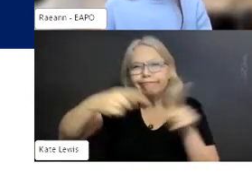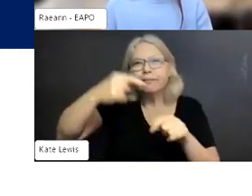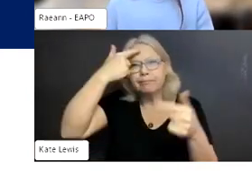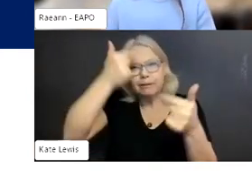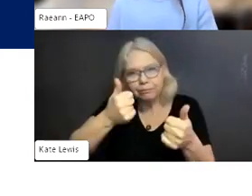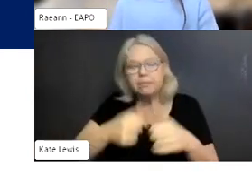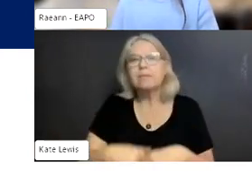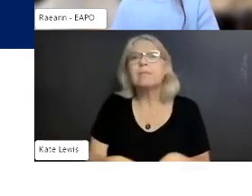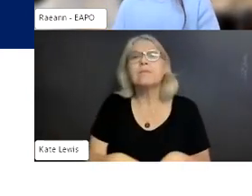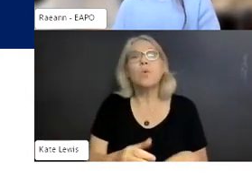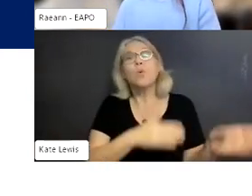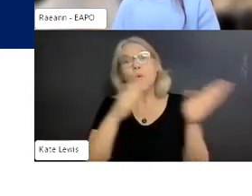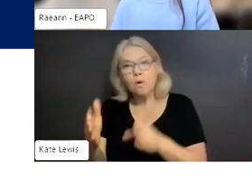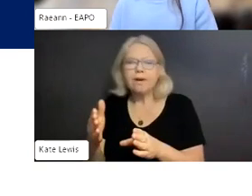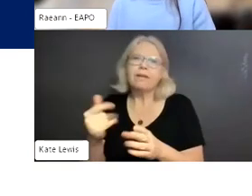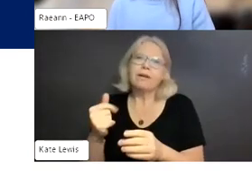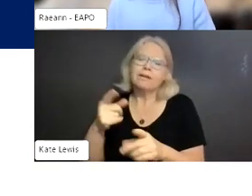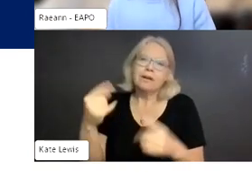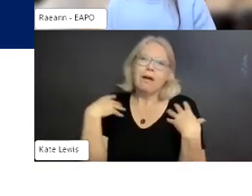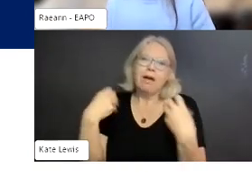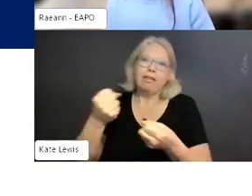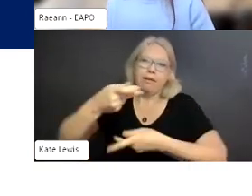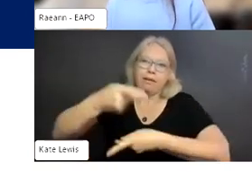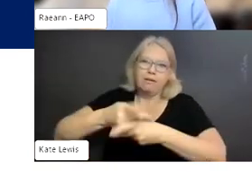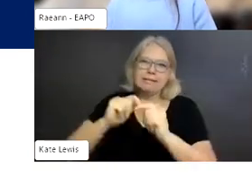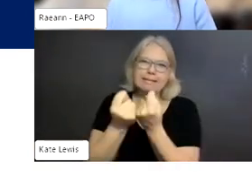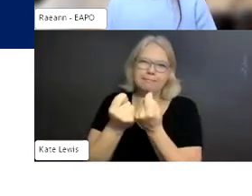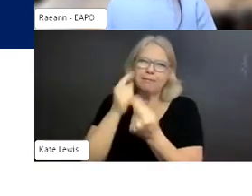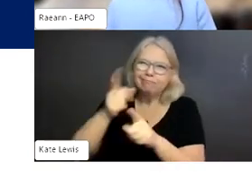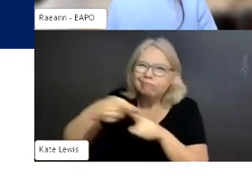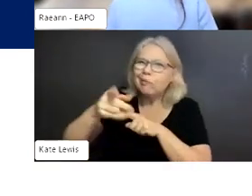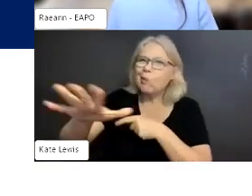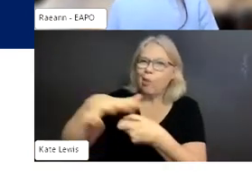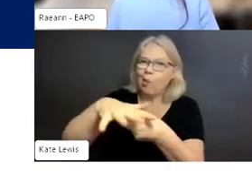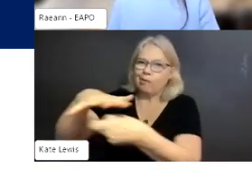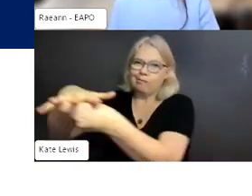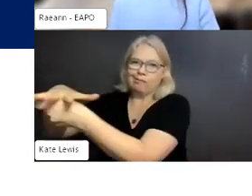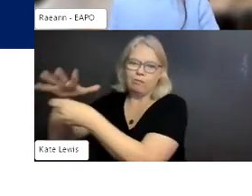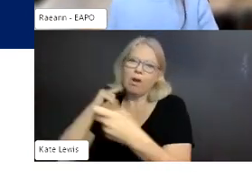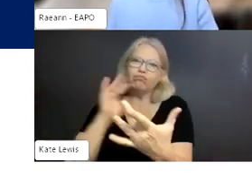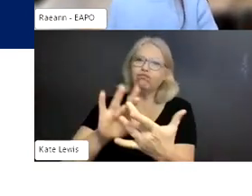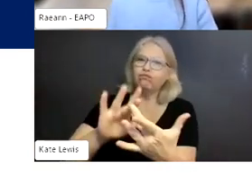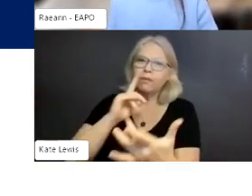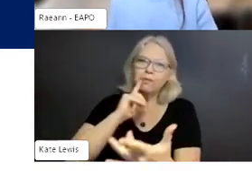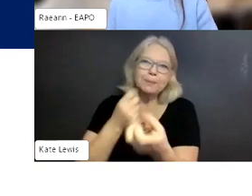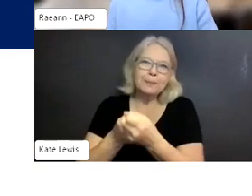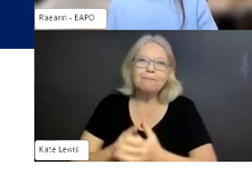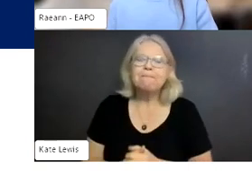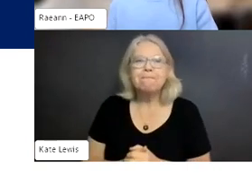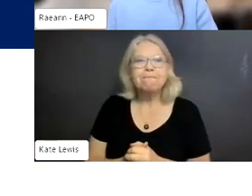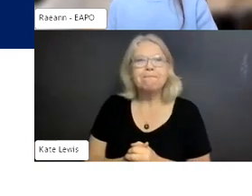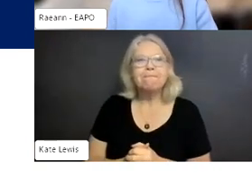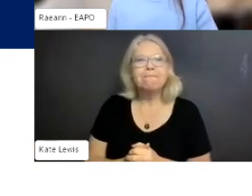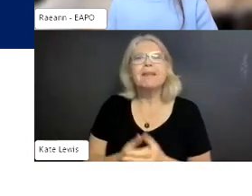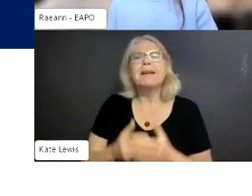healthcare teams to get support in their homes if they need that. And I believe your colleague mentioned about the Family